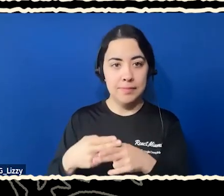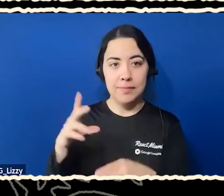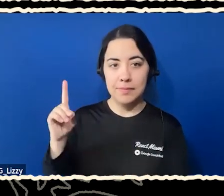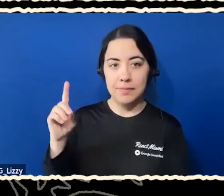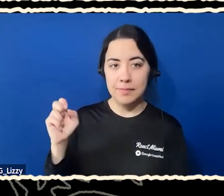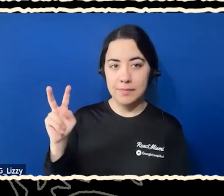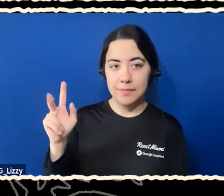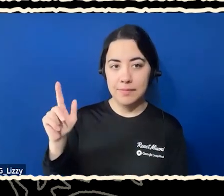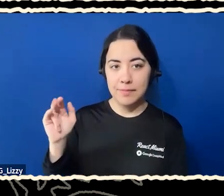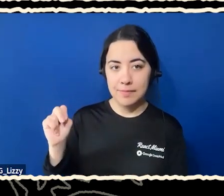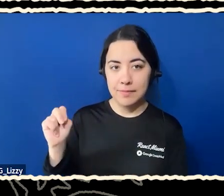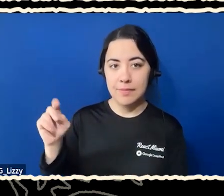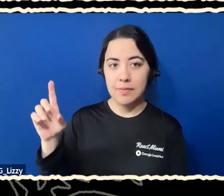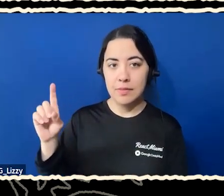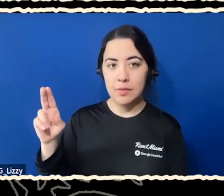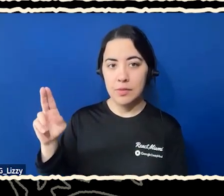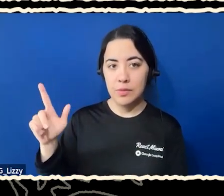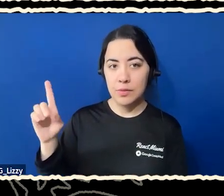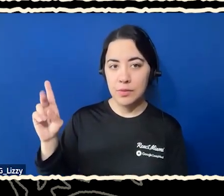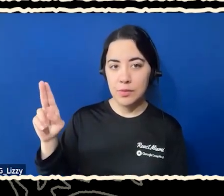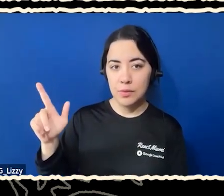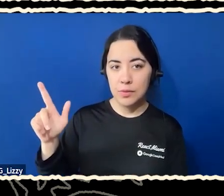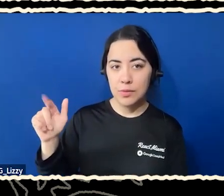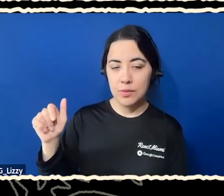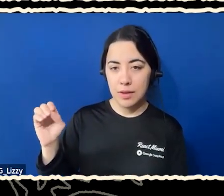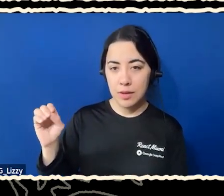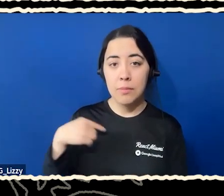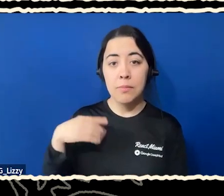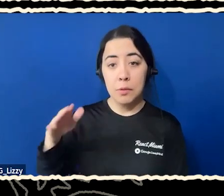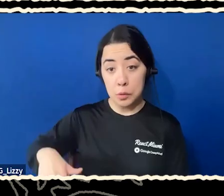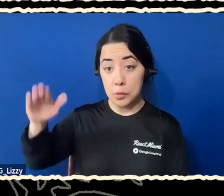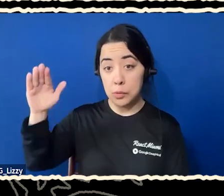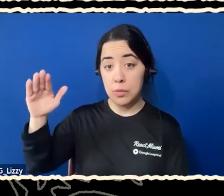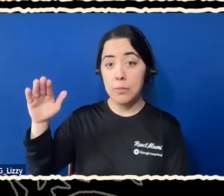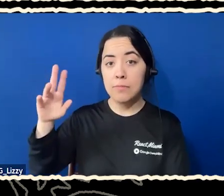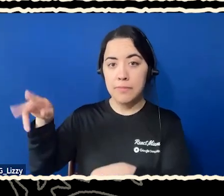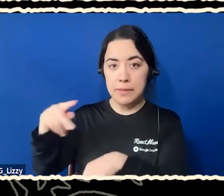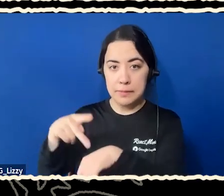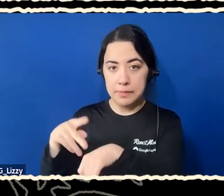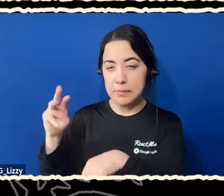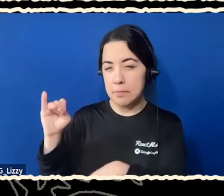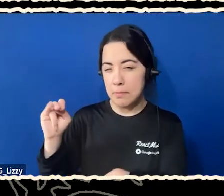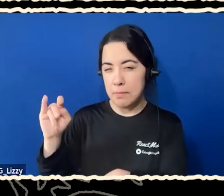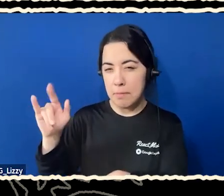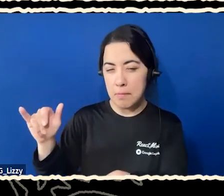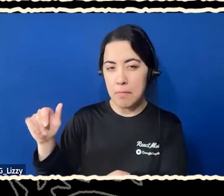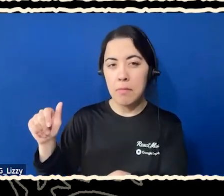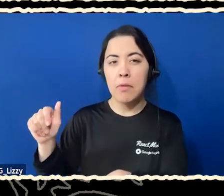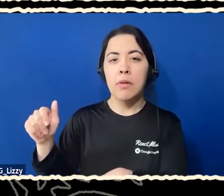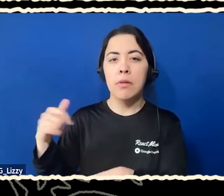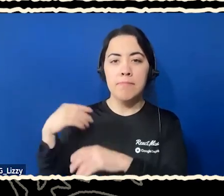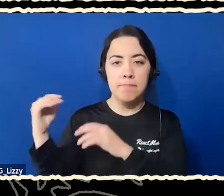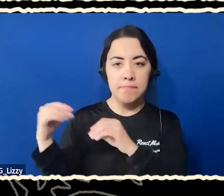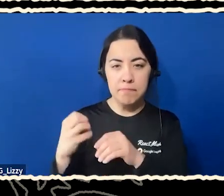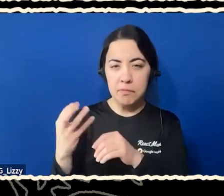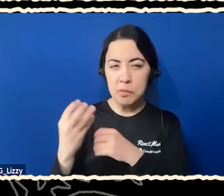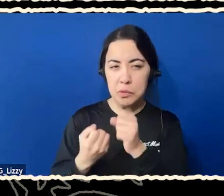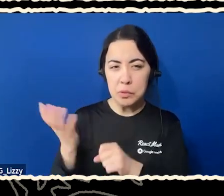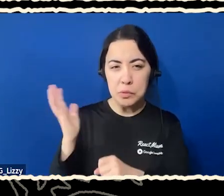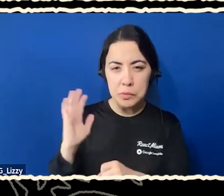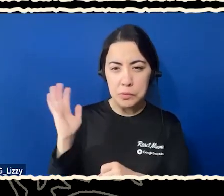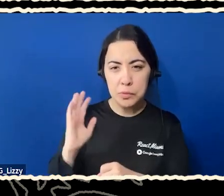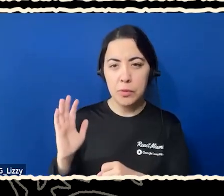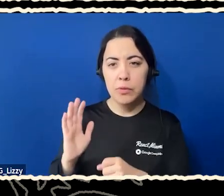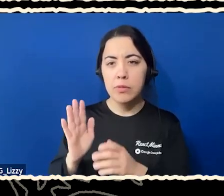in Manila. I moved to Oslo 7 years ago. And I wrote a book and co-wrote 2 other books